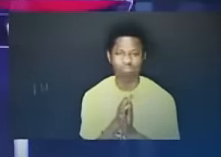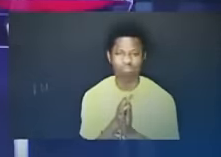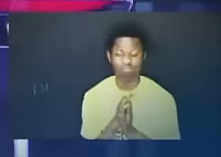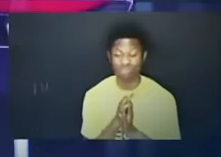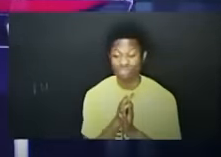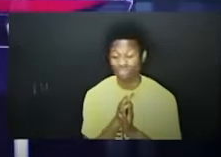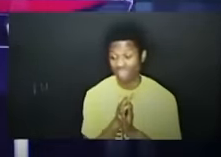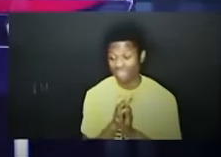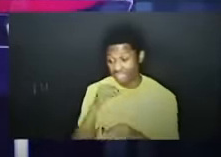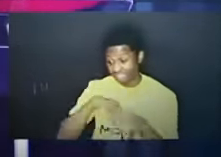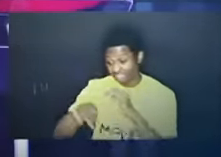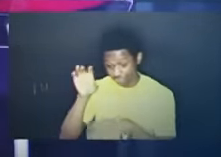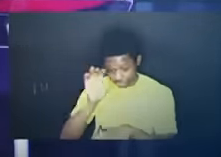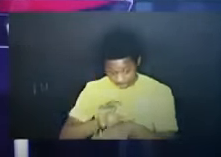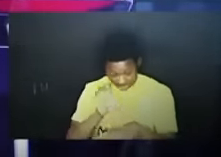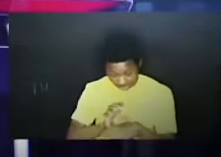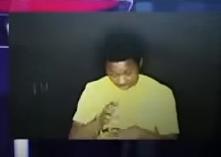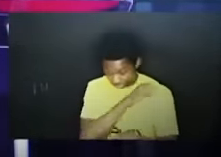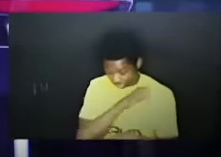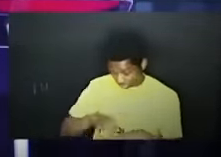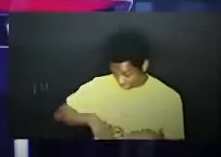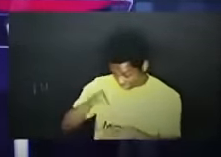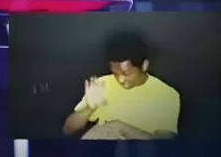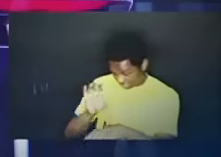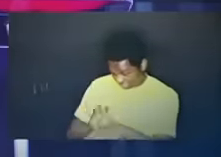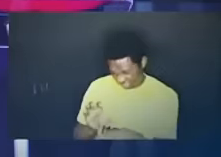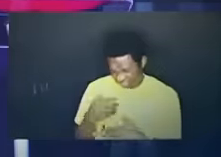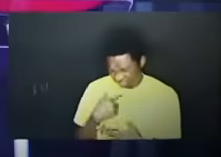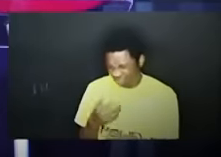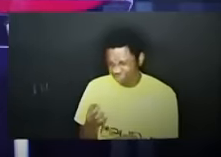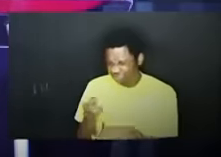the Christian church today.